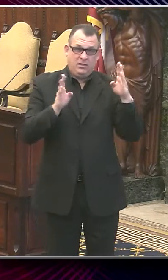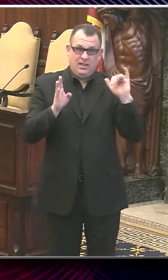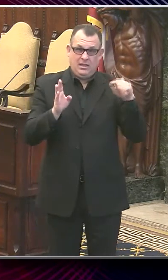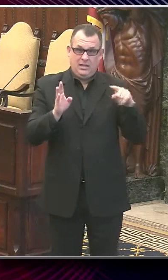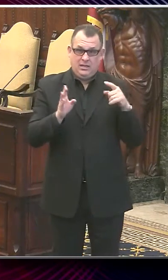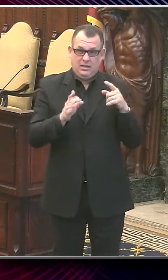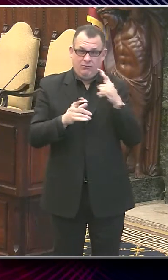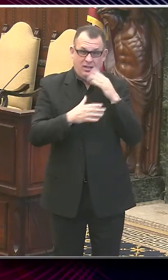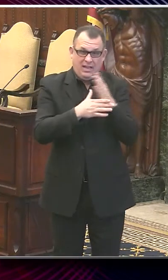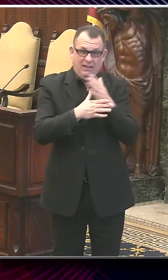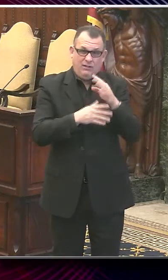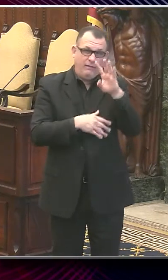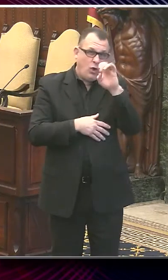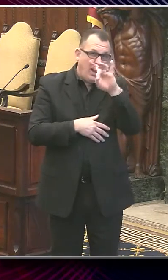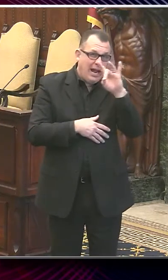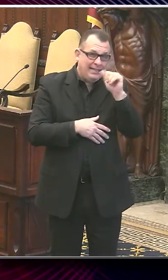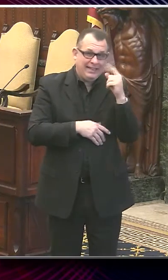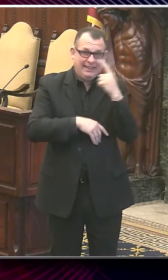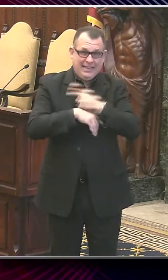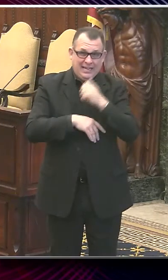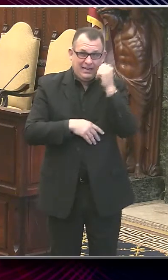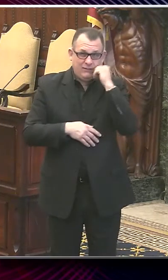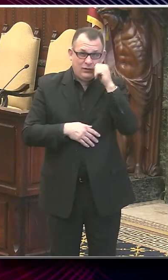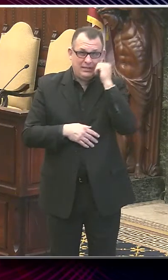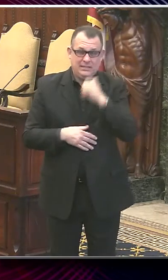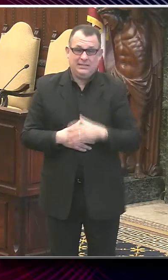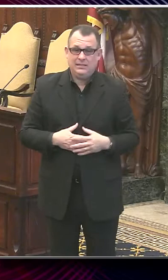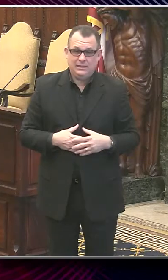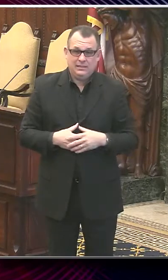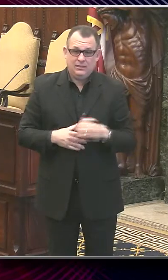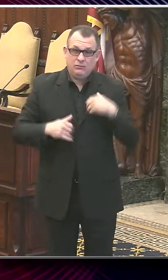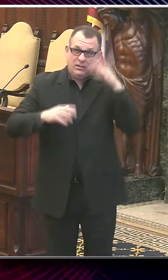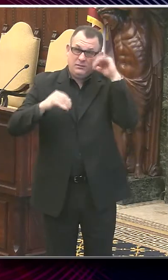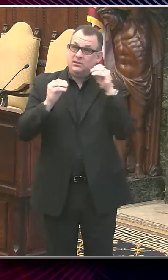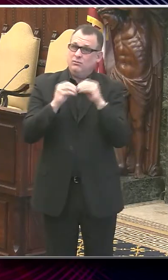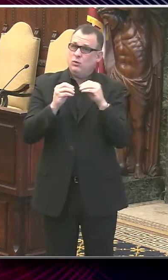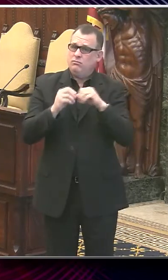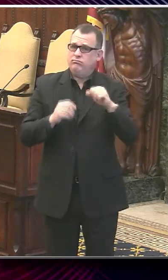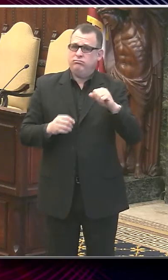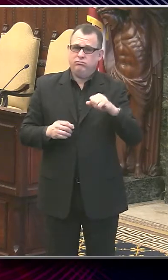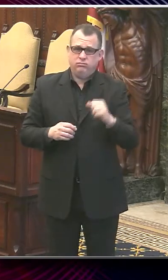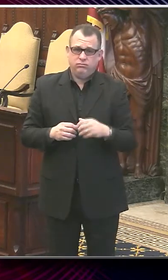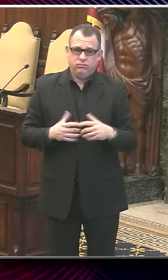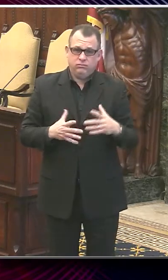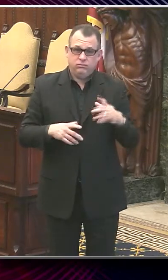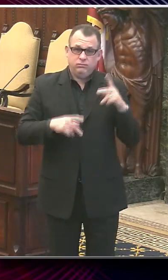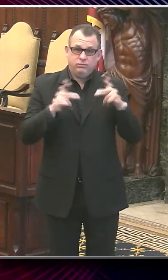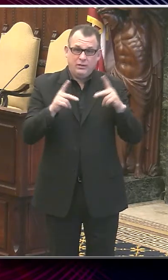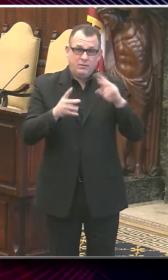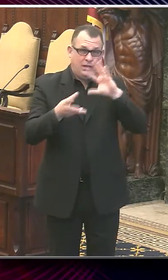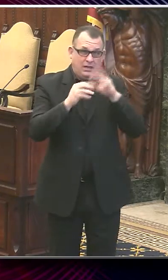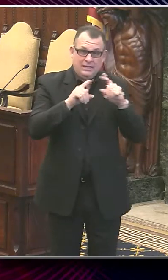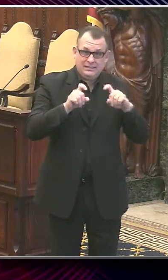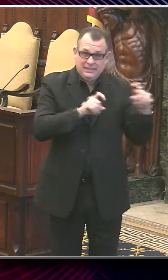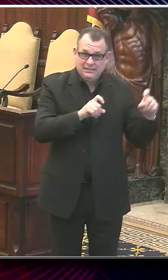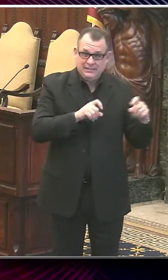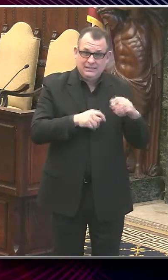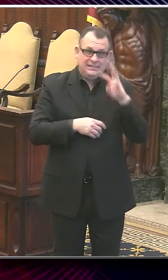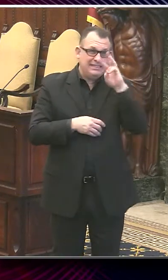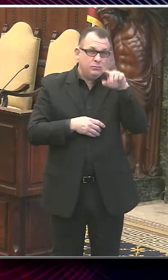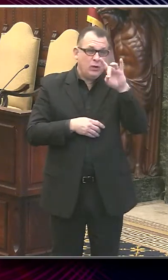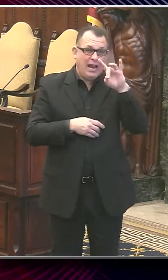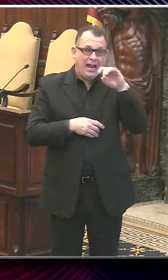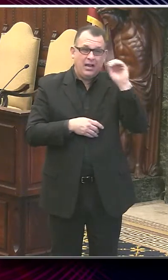average 488 cases per day so far. We know we expect more. And of those people tested, 6.8% tested positive.